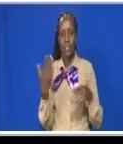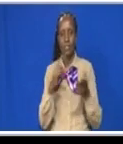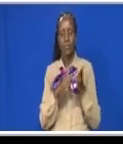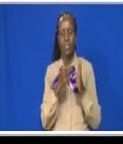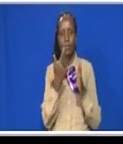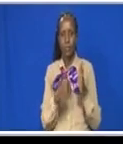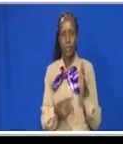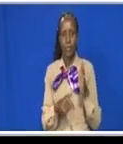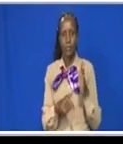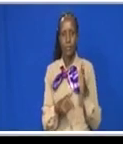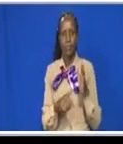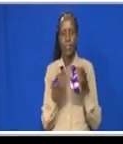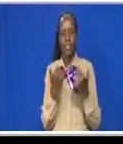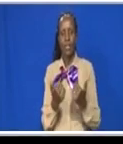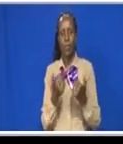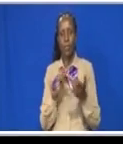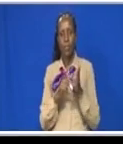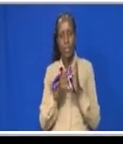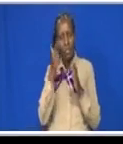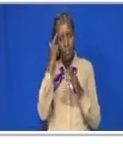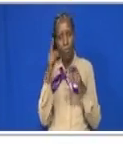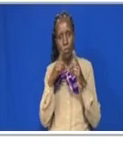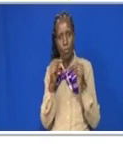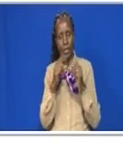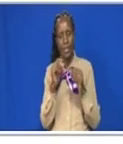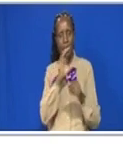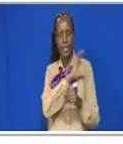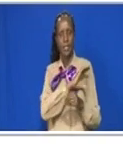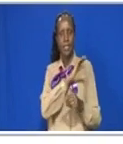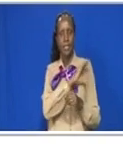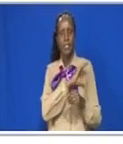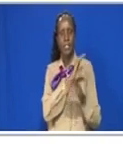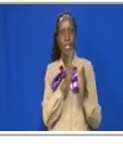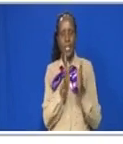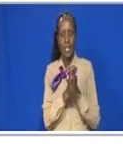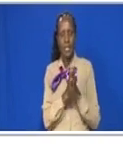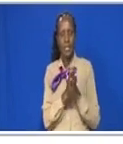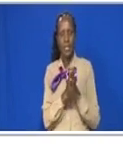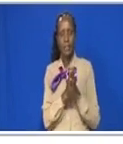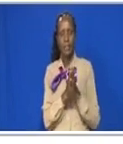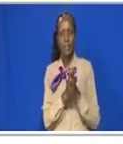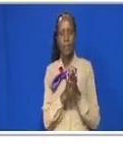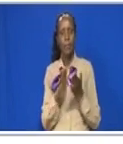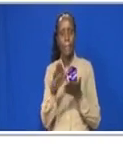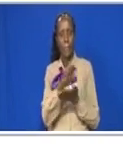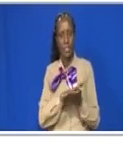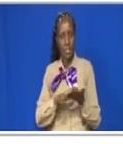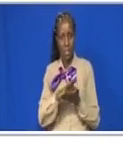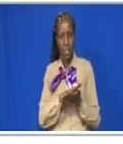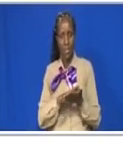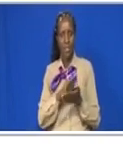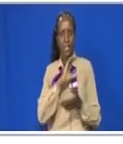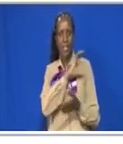go to our definition of the word characteristics, and basically, characteristics